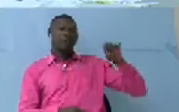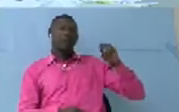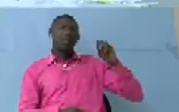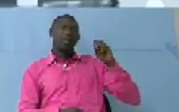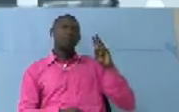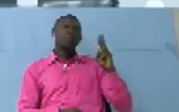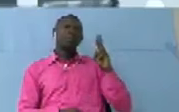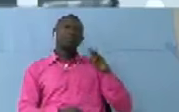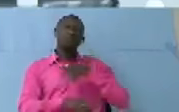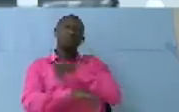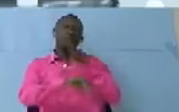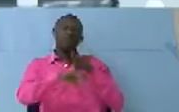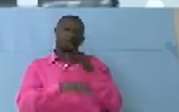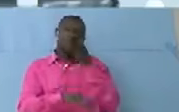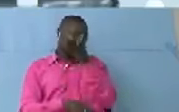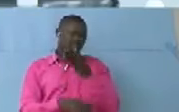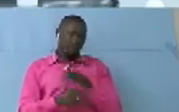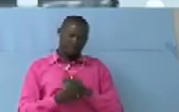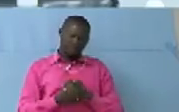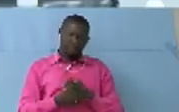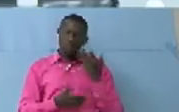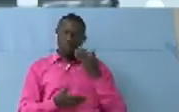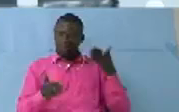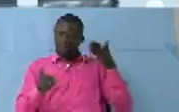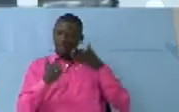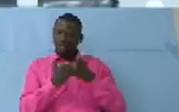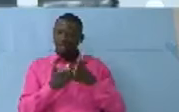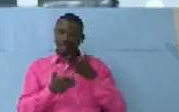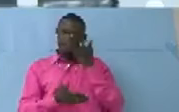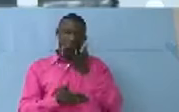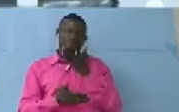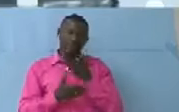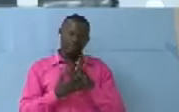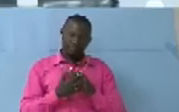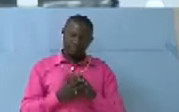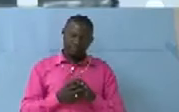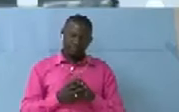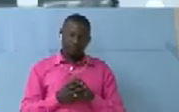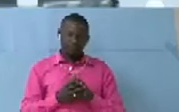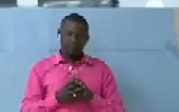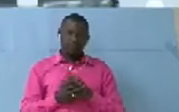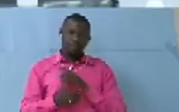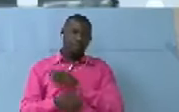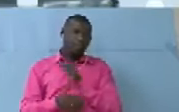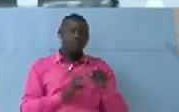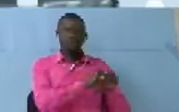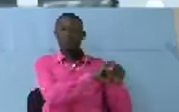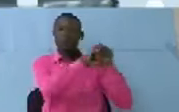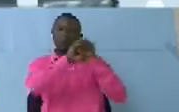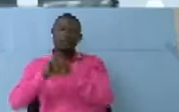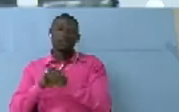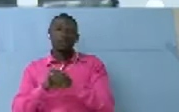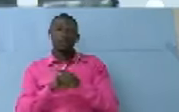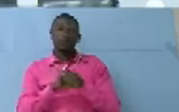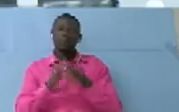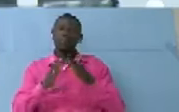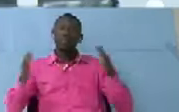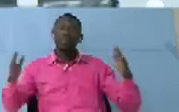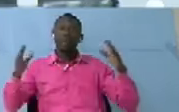Jay. Kabun for the PIU. When we got to the PIU, in Samba Hall or Lakono. We were taken into a